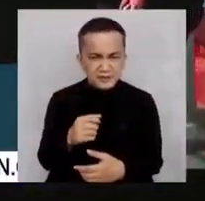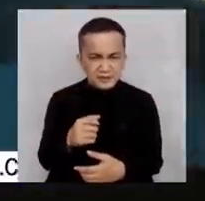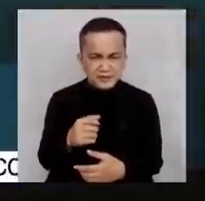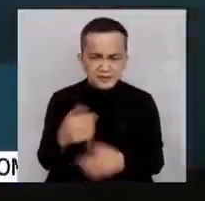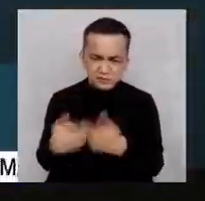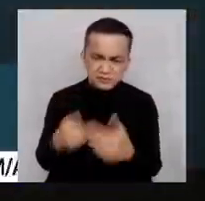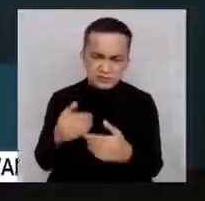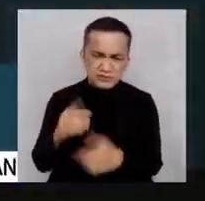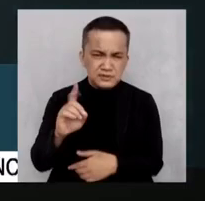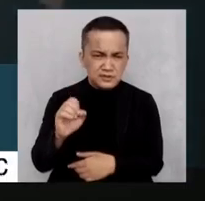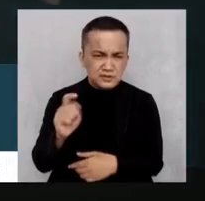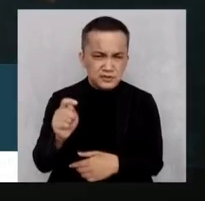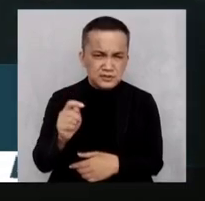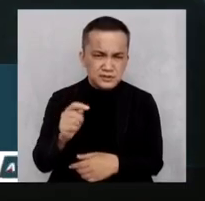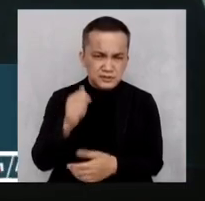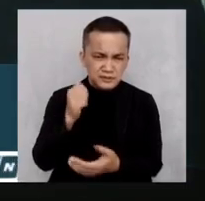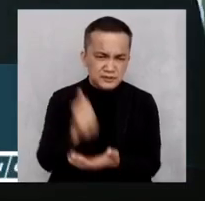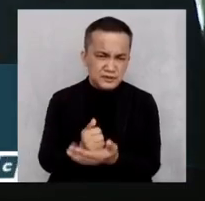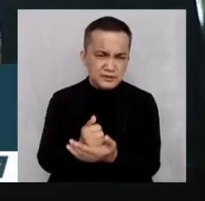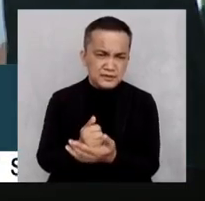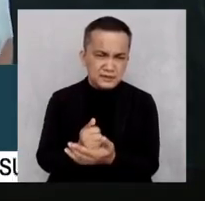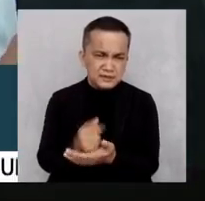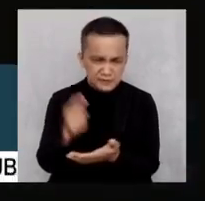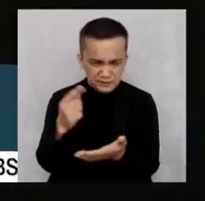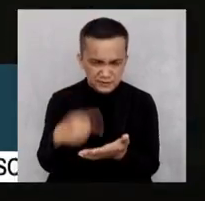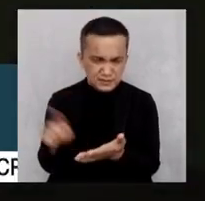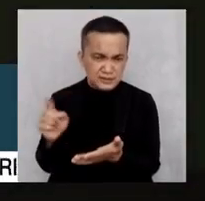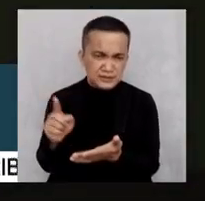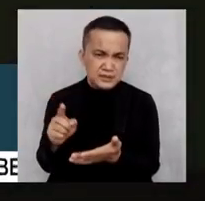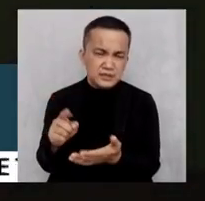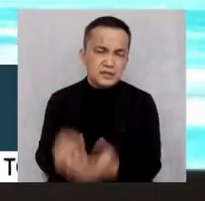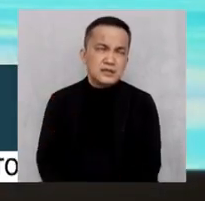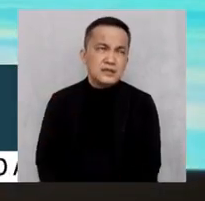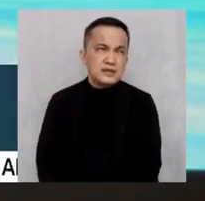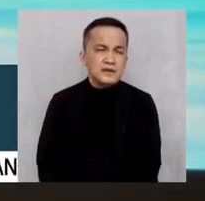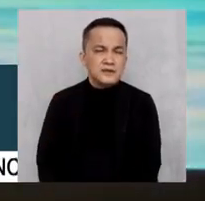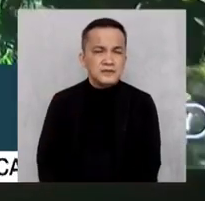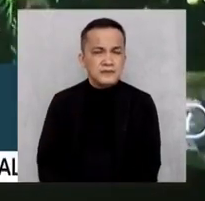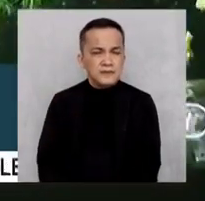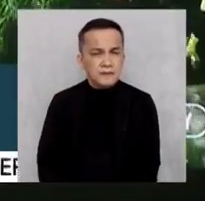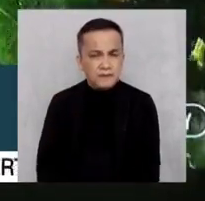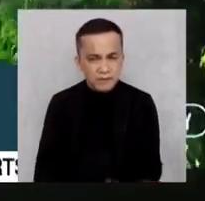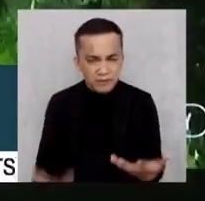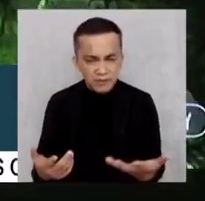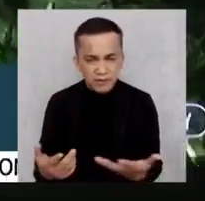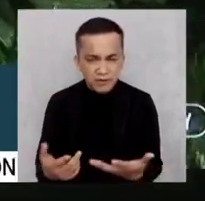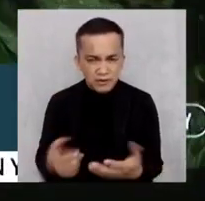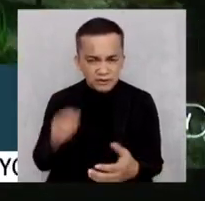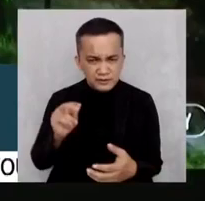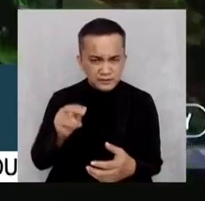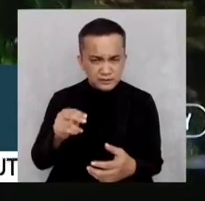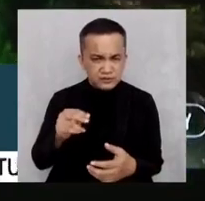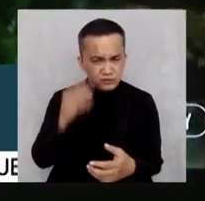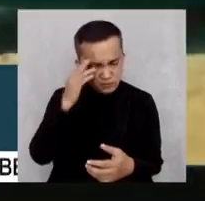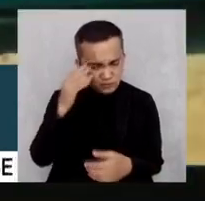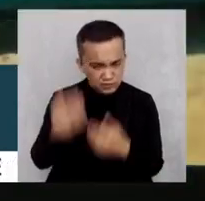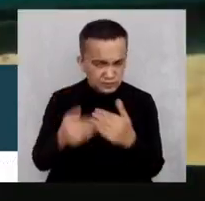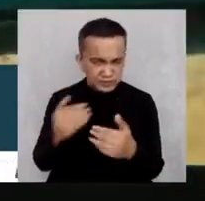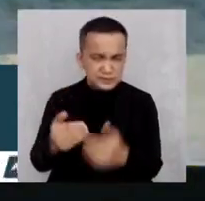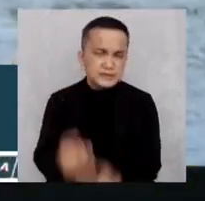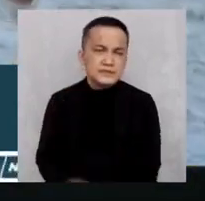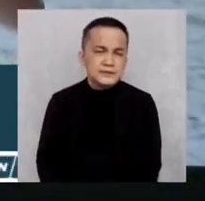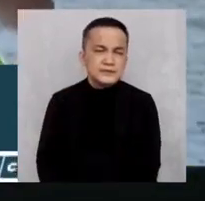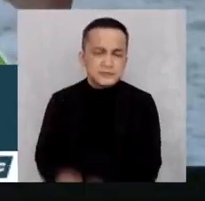in approving or checking. Mm-hmm. Maybe we need to know the process. We need to know the protocol.